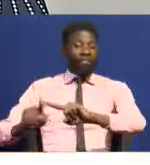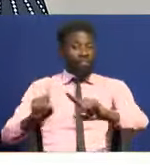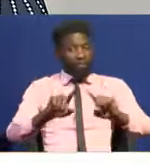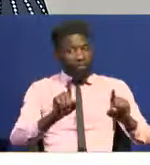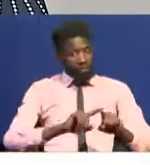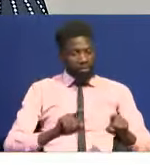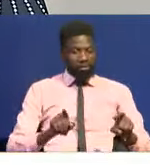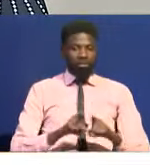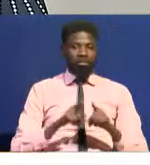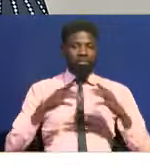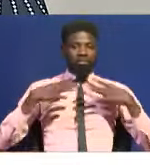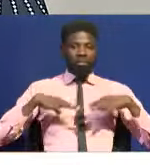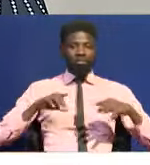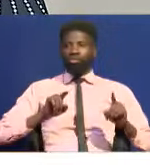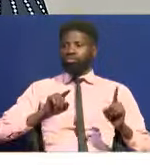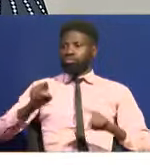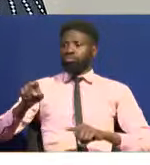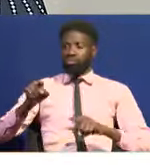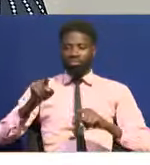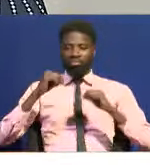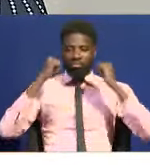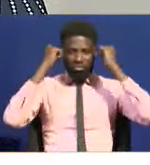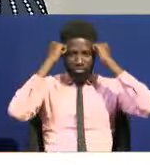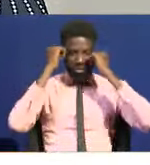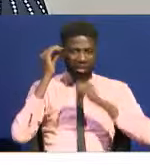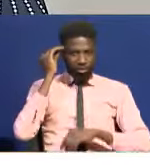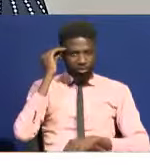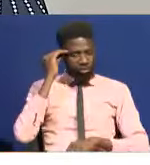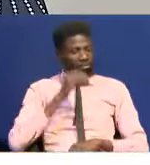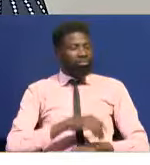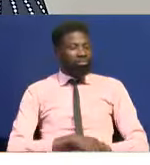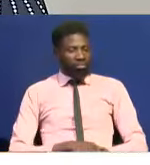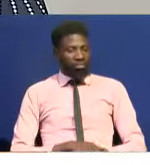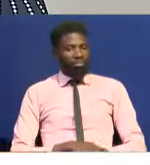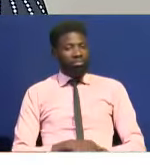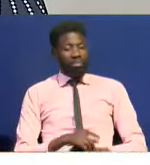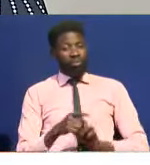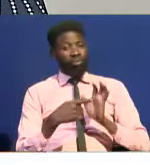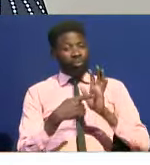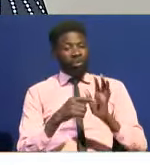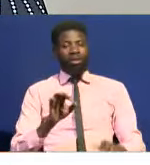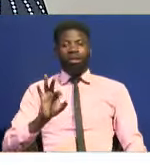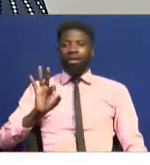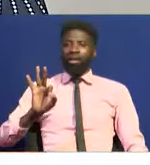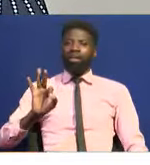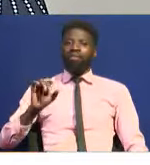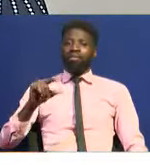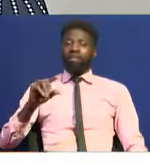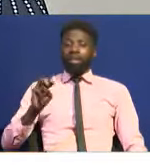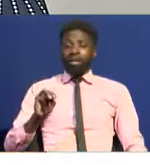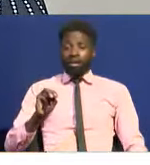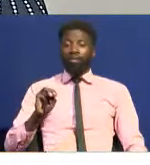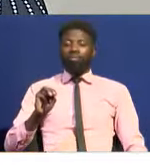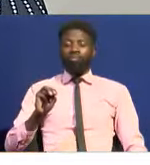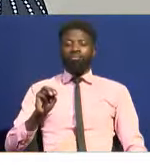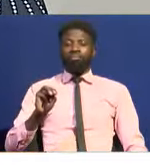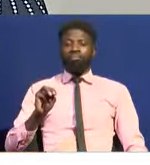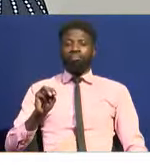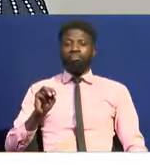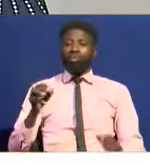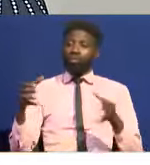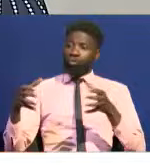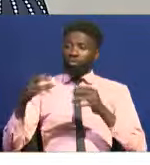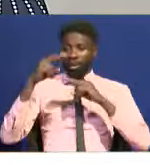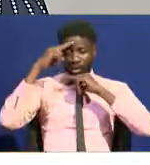to school. So education. Like, actually, it indicates that prevalence of FGM among those who've attained